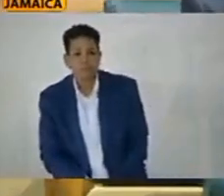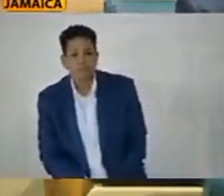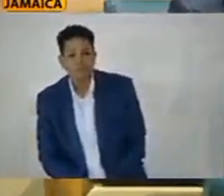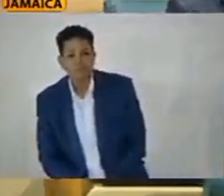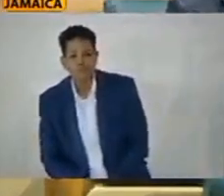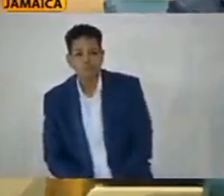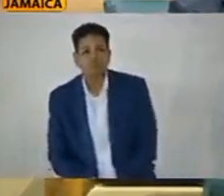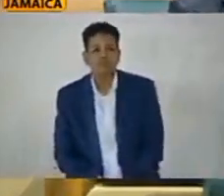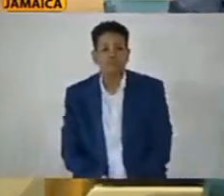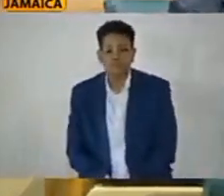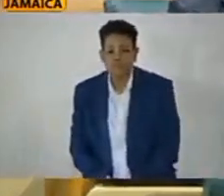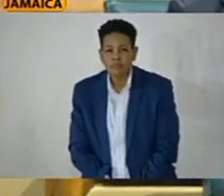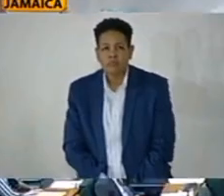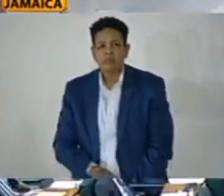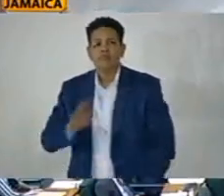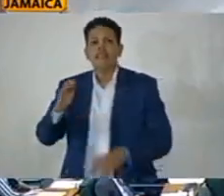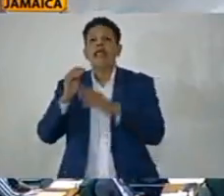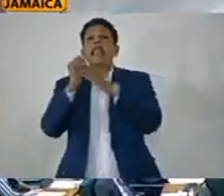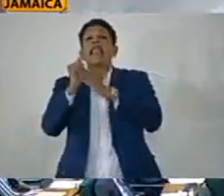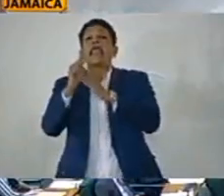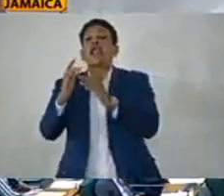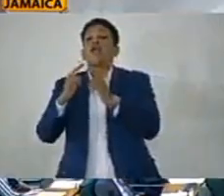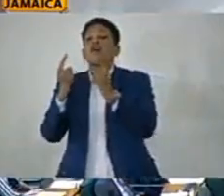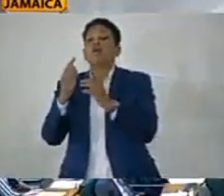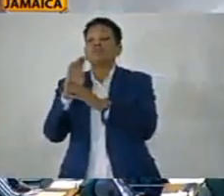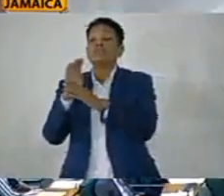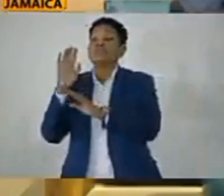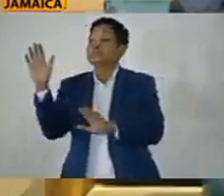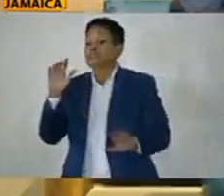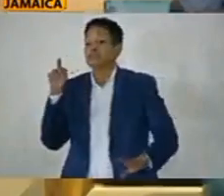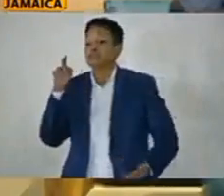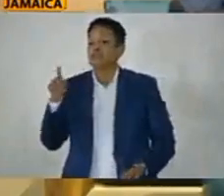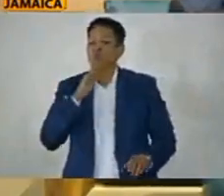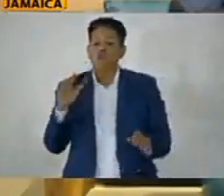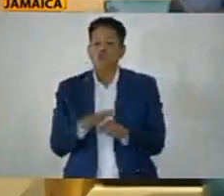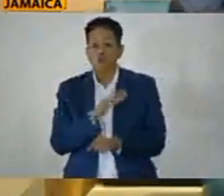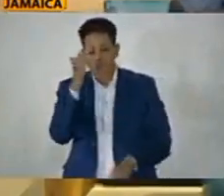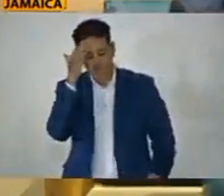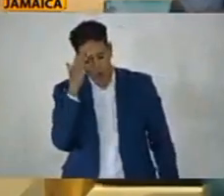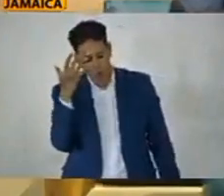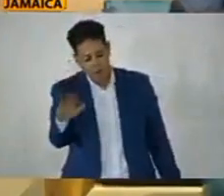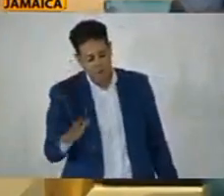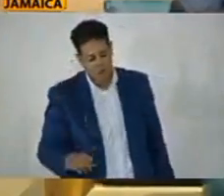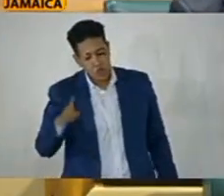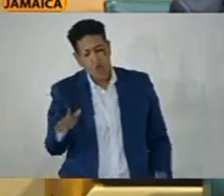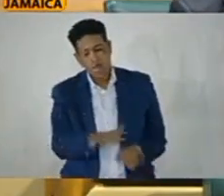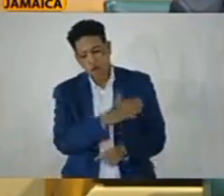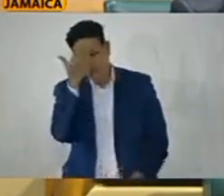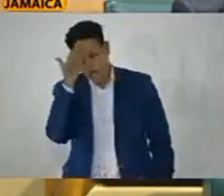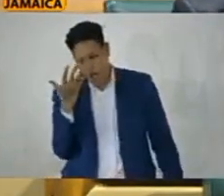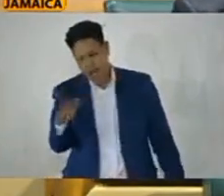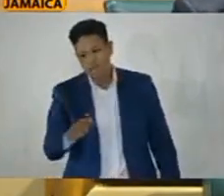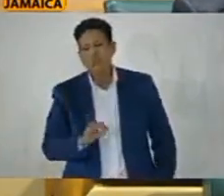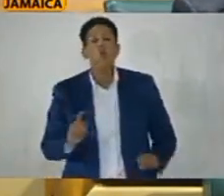And leader of opposition business, you are fully aware. Yes, but Madam Speaker. There is no but.